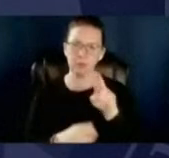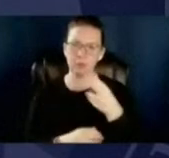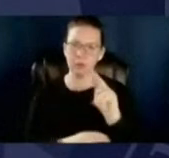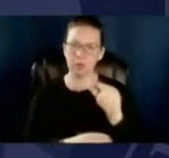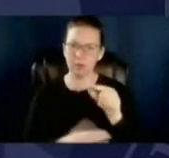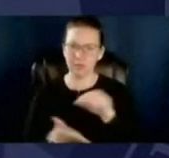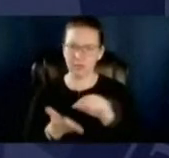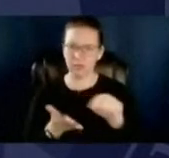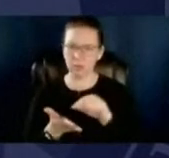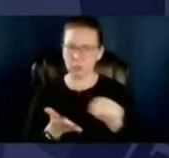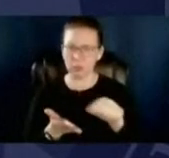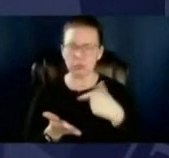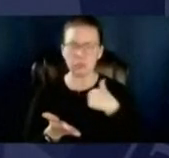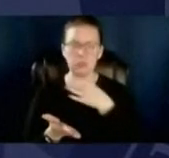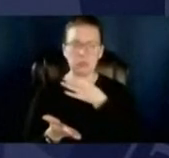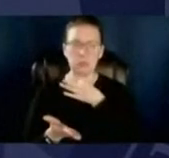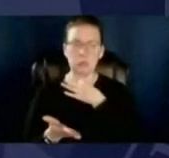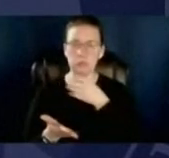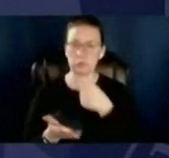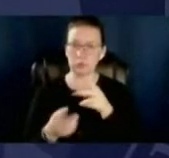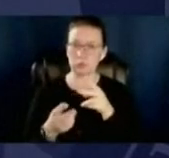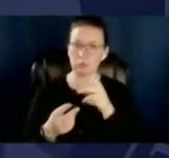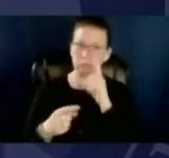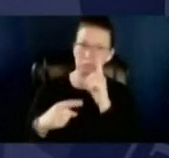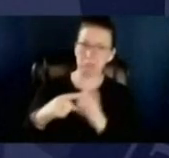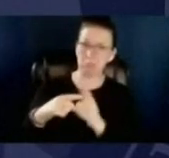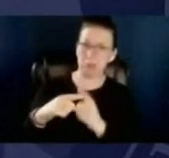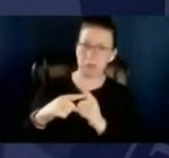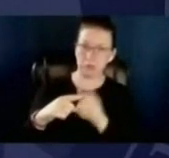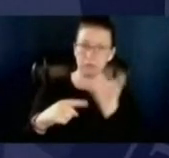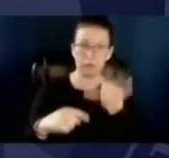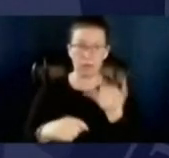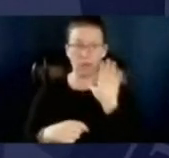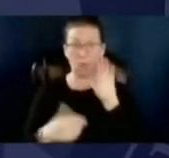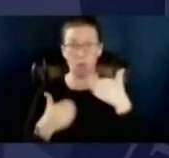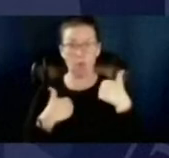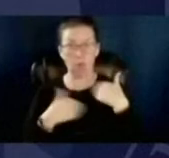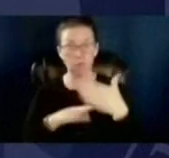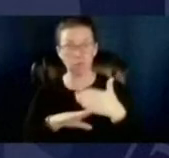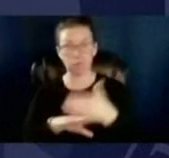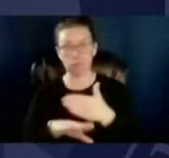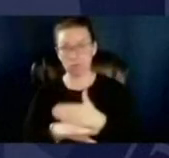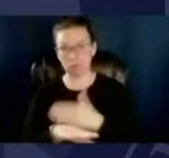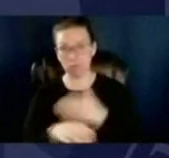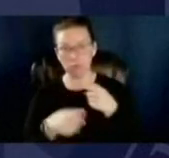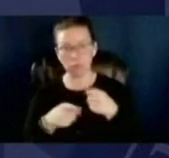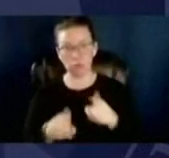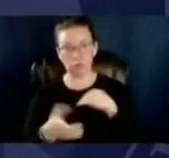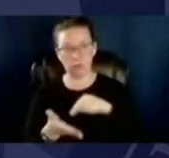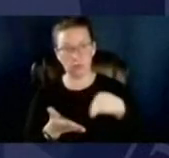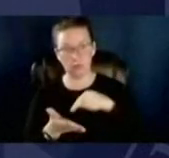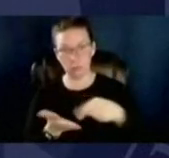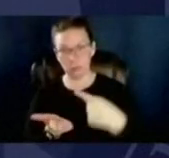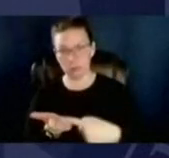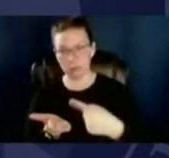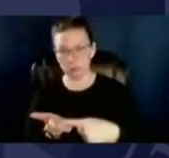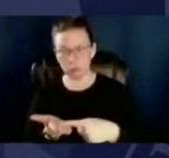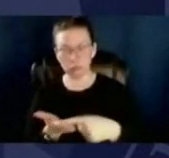wondering, first of all, how optimistic you are that there is going to be meaningful progress in these discussions this week, and more